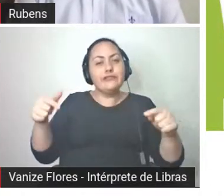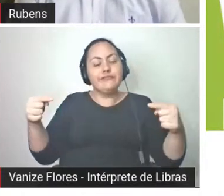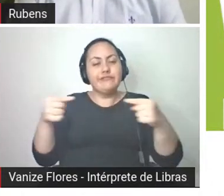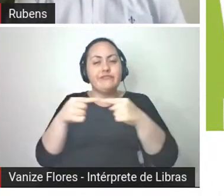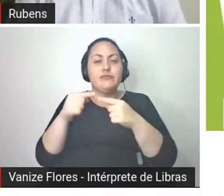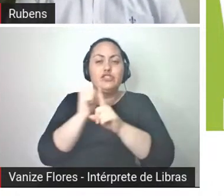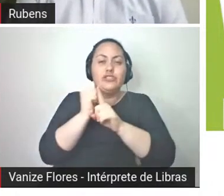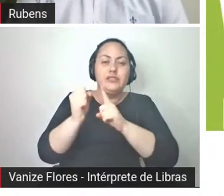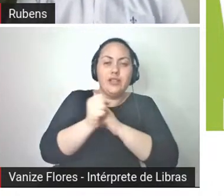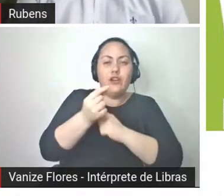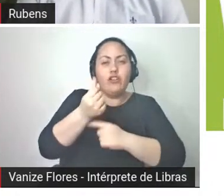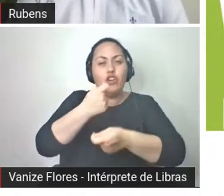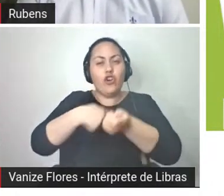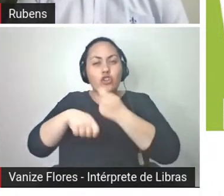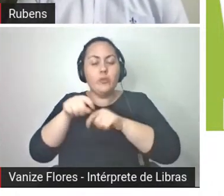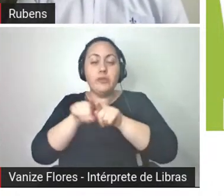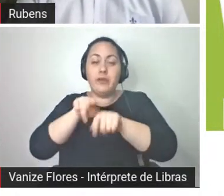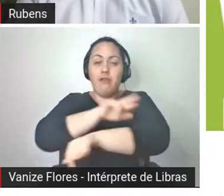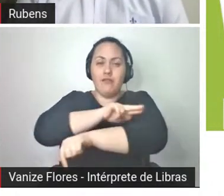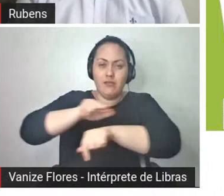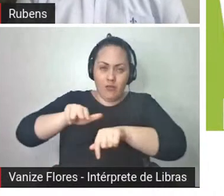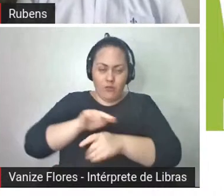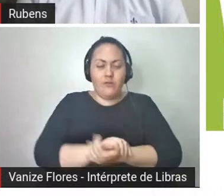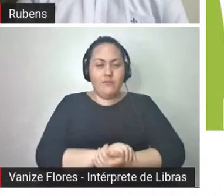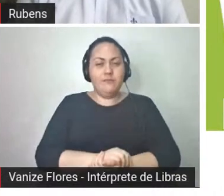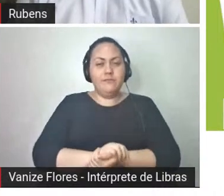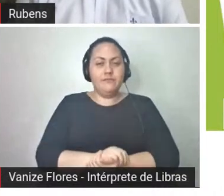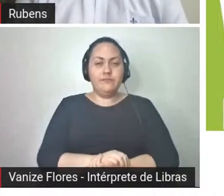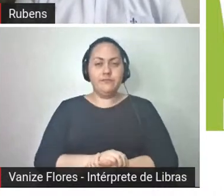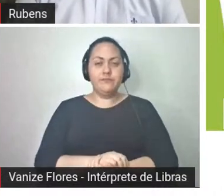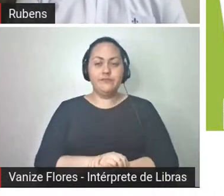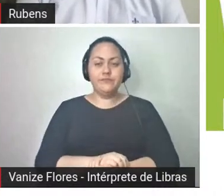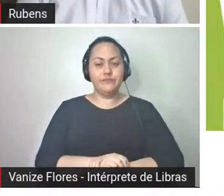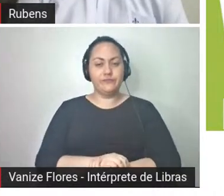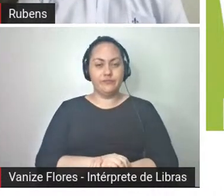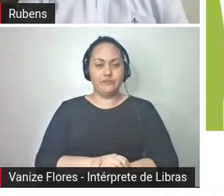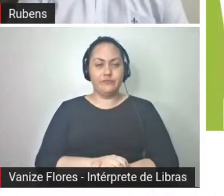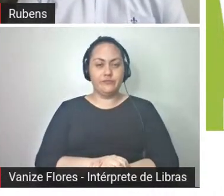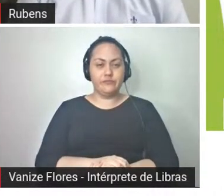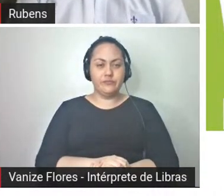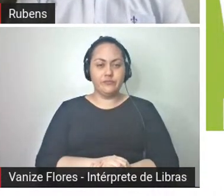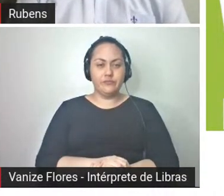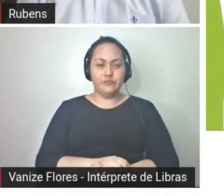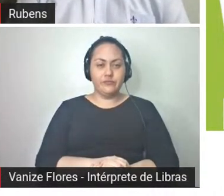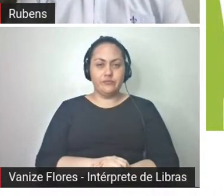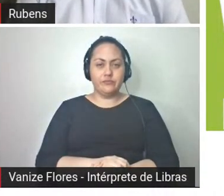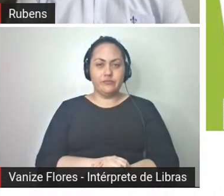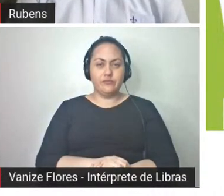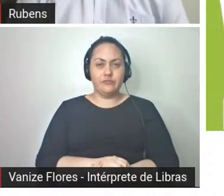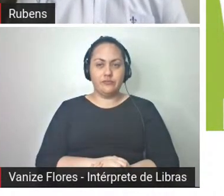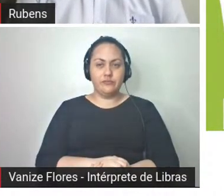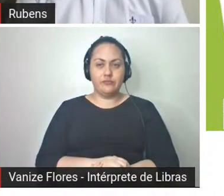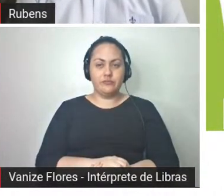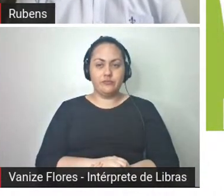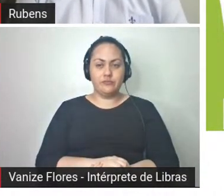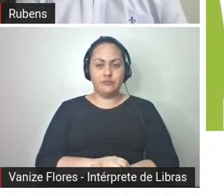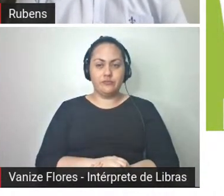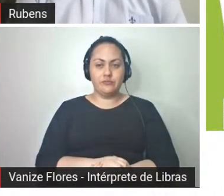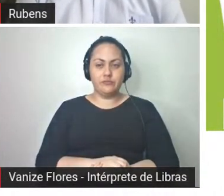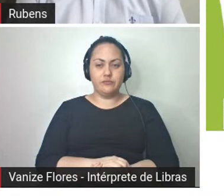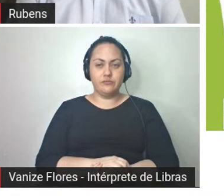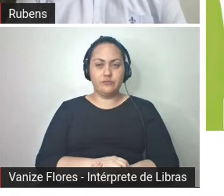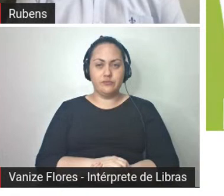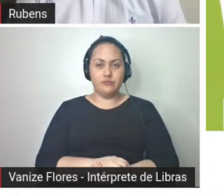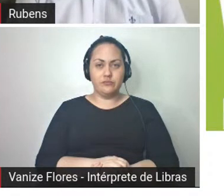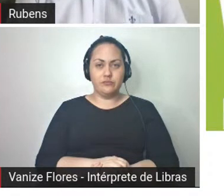he believes that this is one of the things that helps to understand your community college project. Although they have